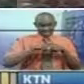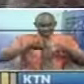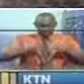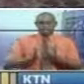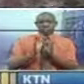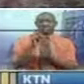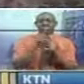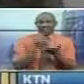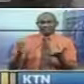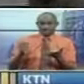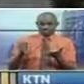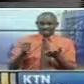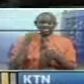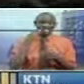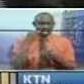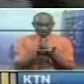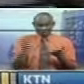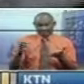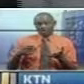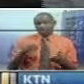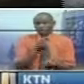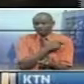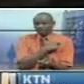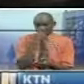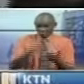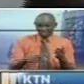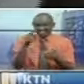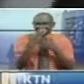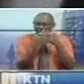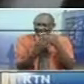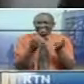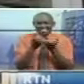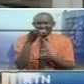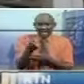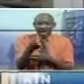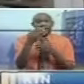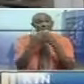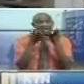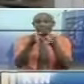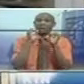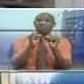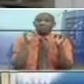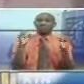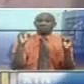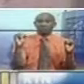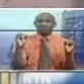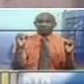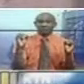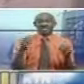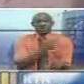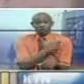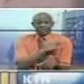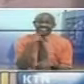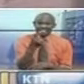Referral Hospital. The family says the blood needed to save her life was simply not available at the hospital. The doctor